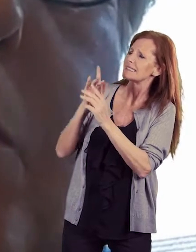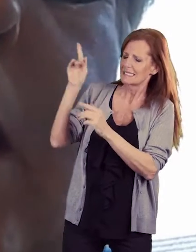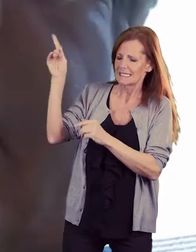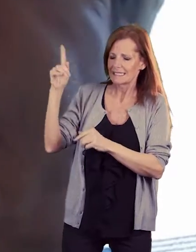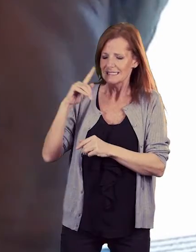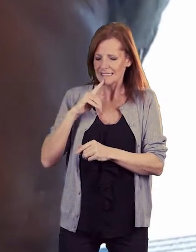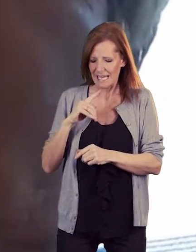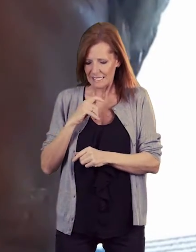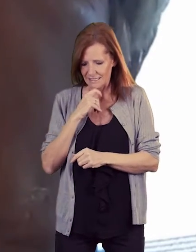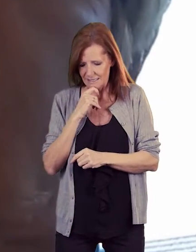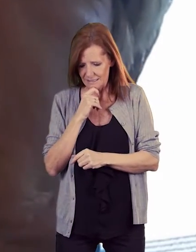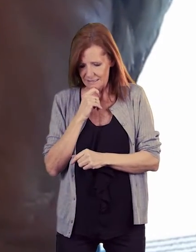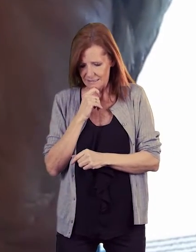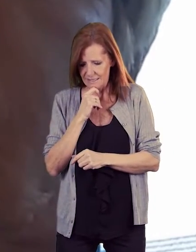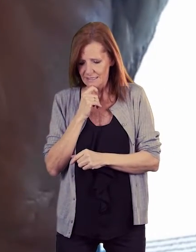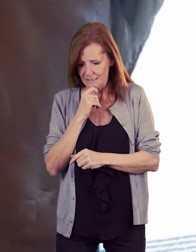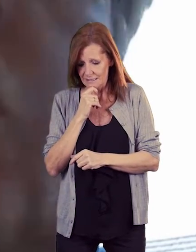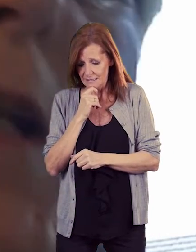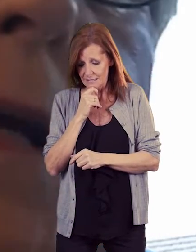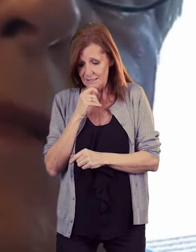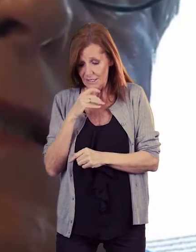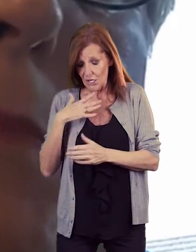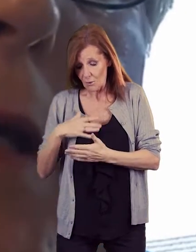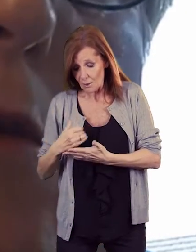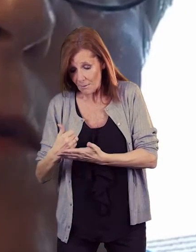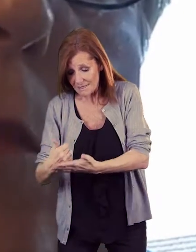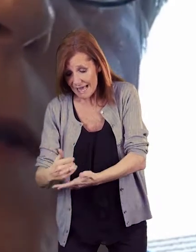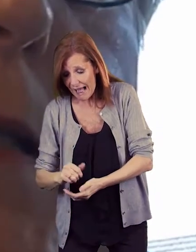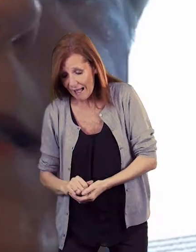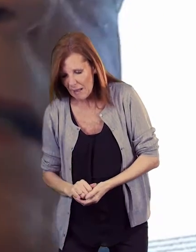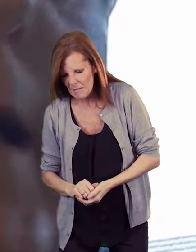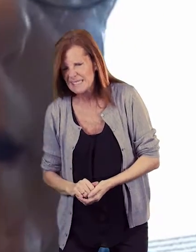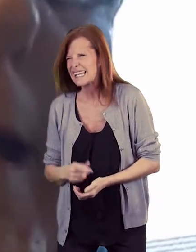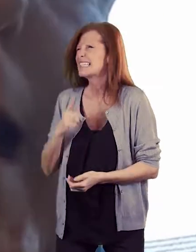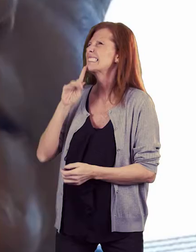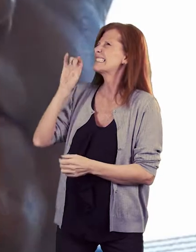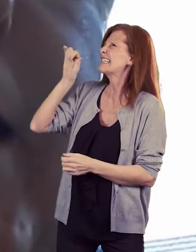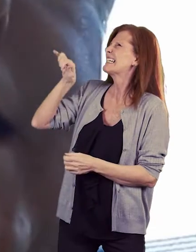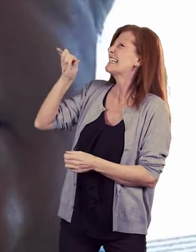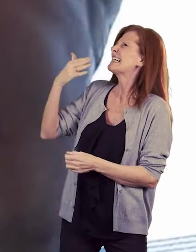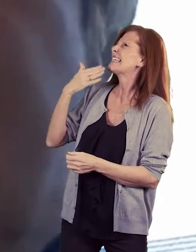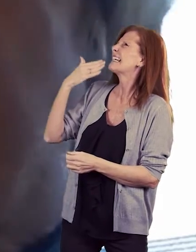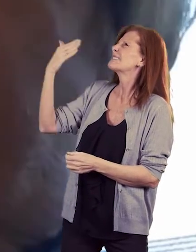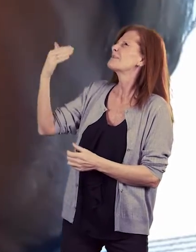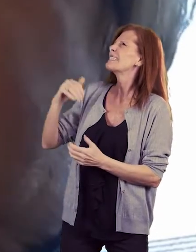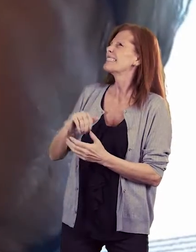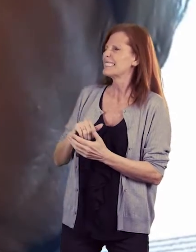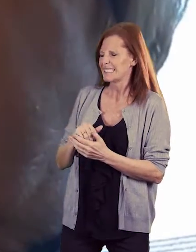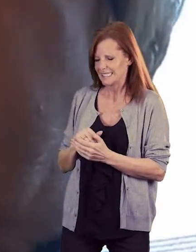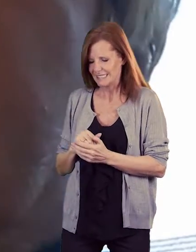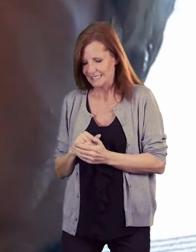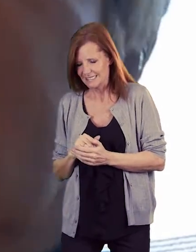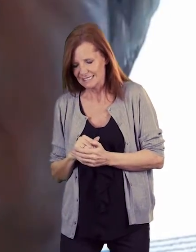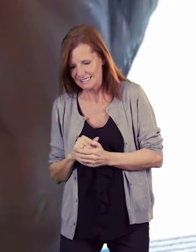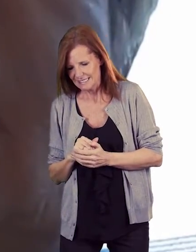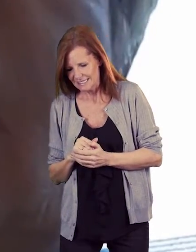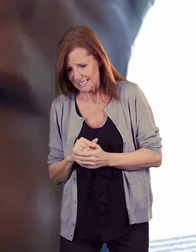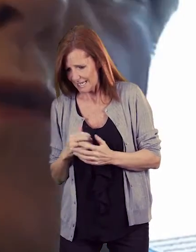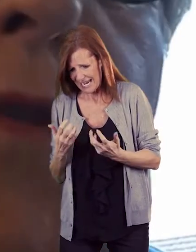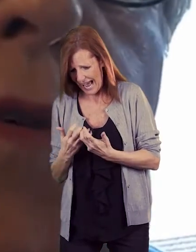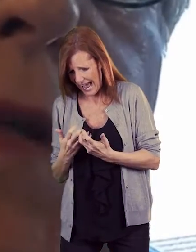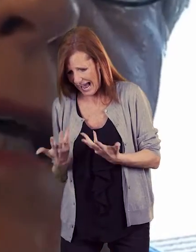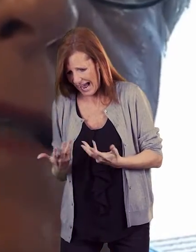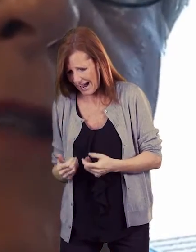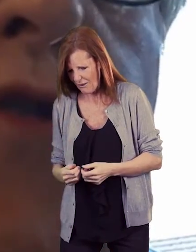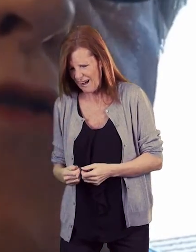said to me, "Oh, would you like me to pick you up?" And I said, "Yes, please." And he said to me, "How